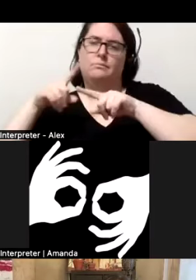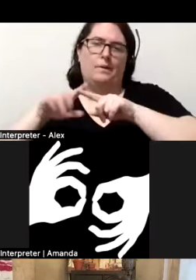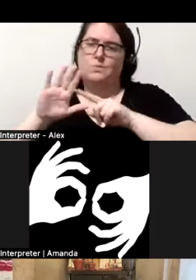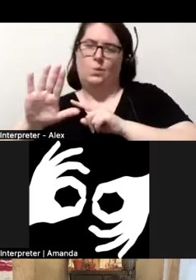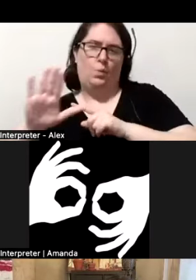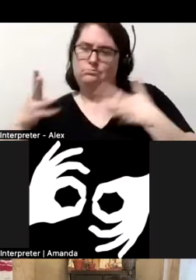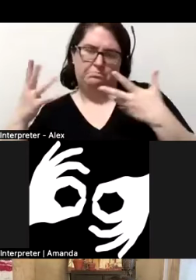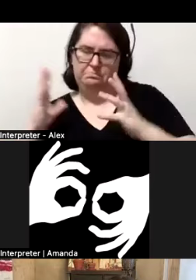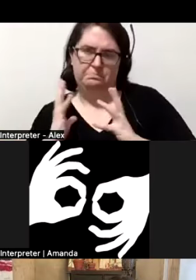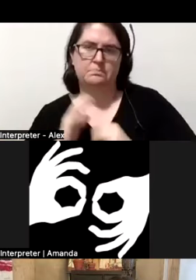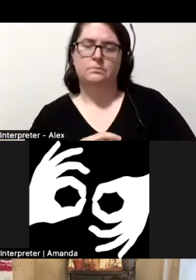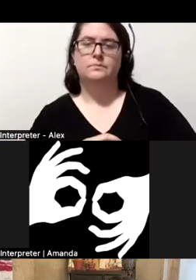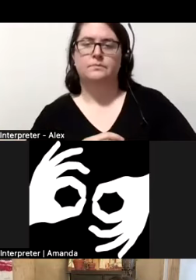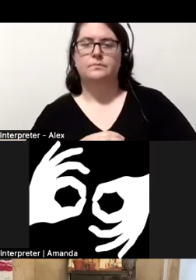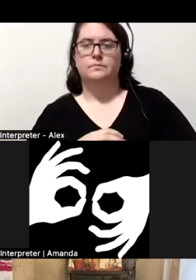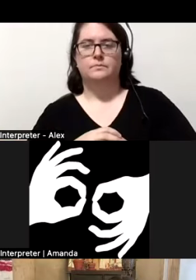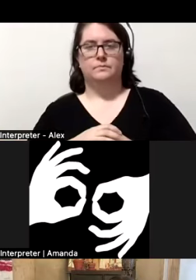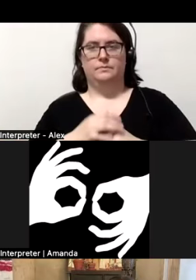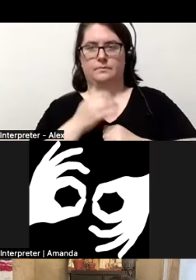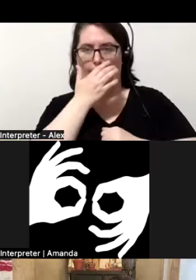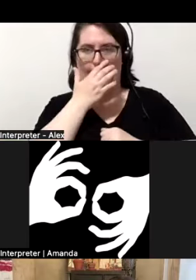in multiple departments.